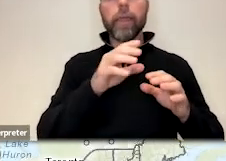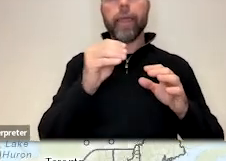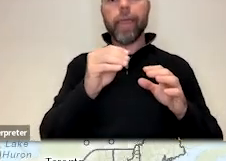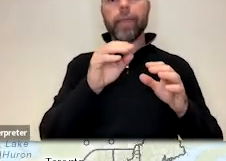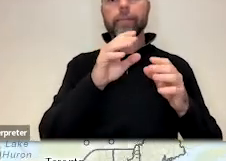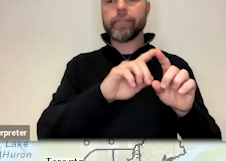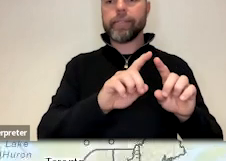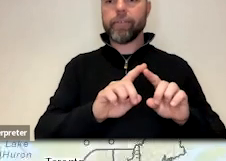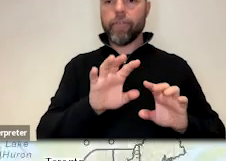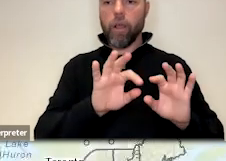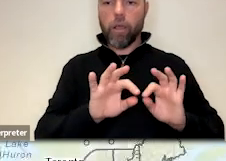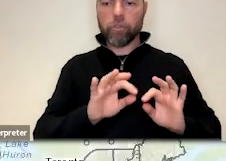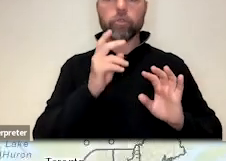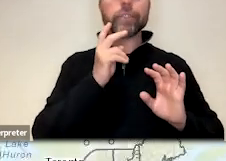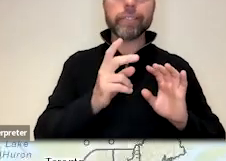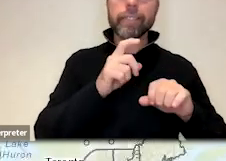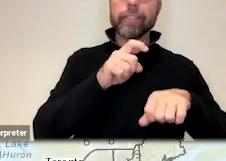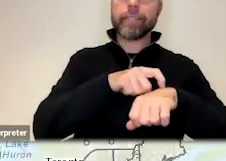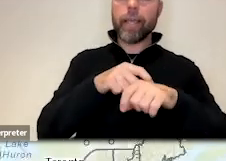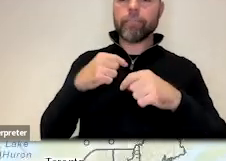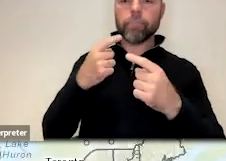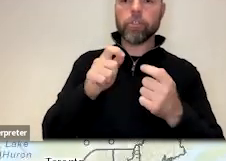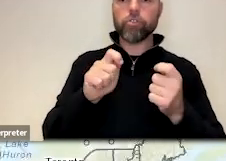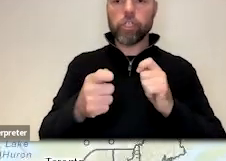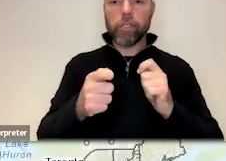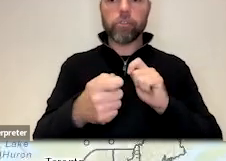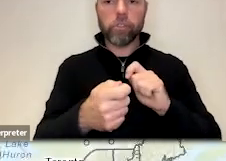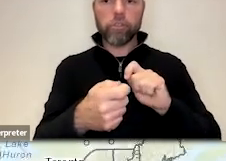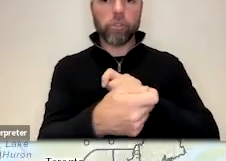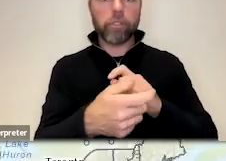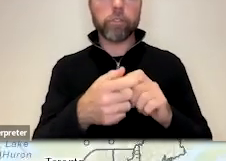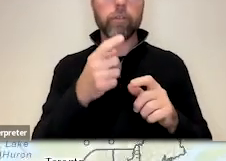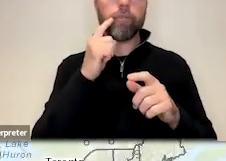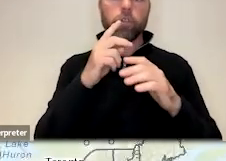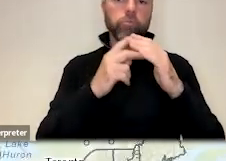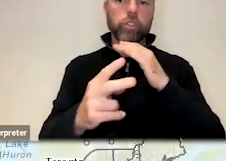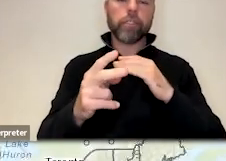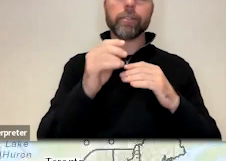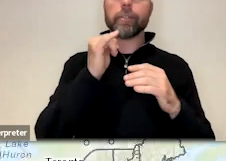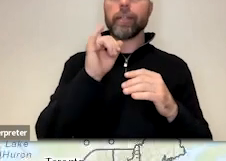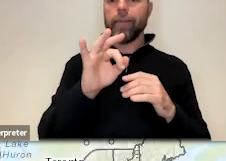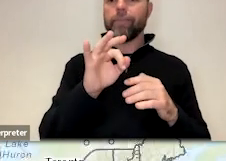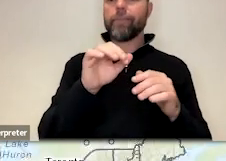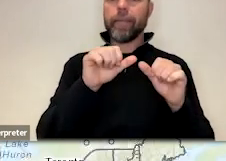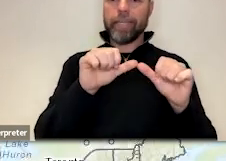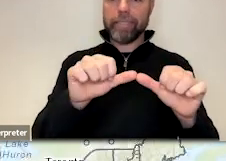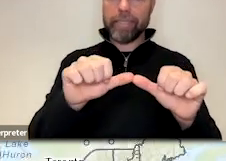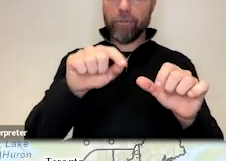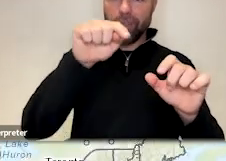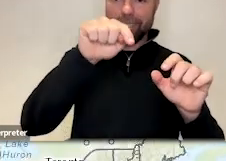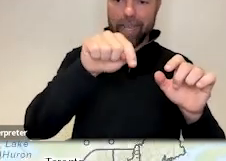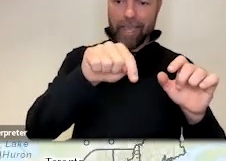different options that show me the change over time of those heat index projections. But if I keep scrolling, I'm going to get